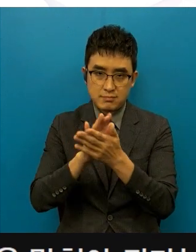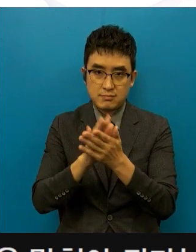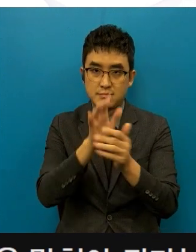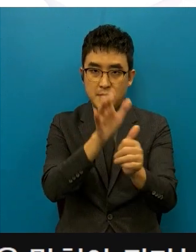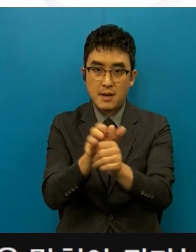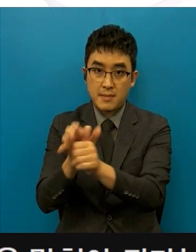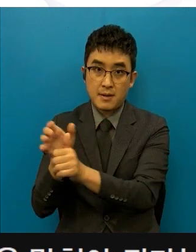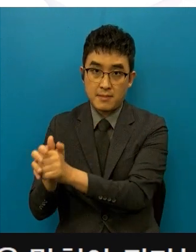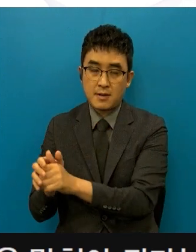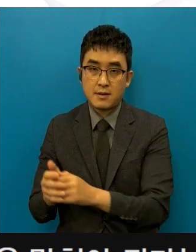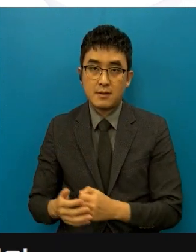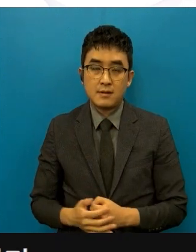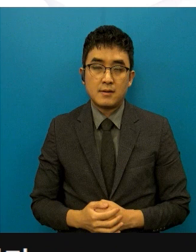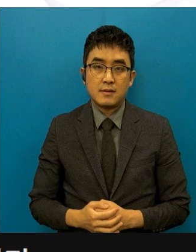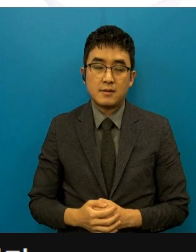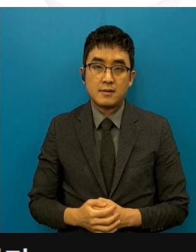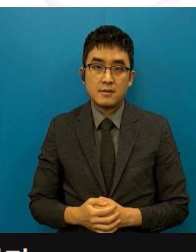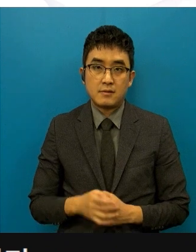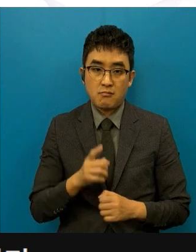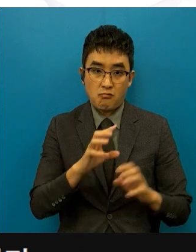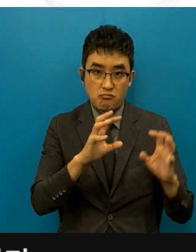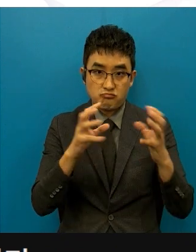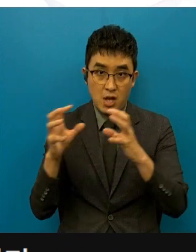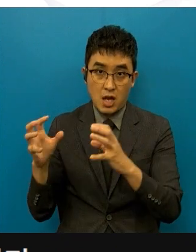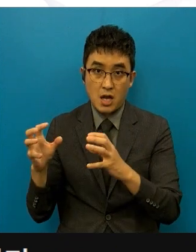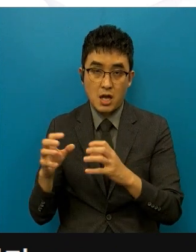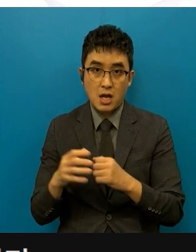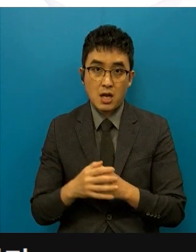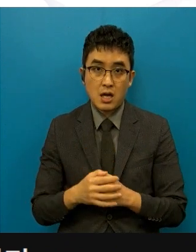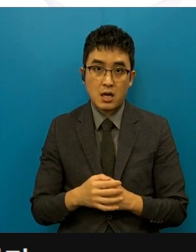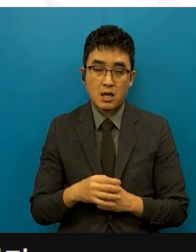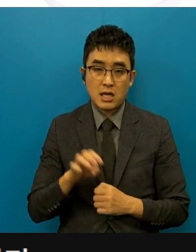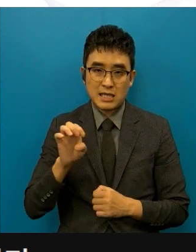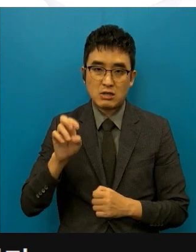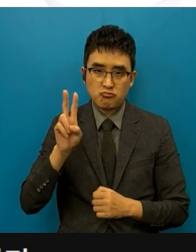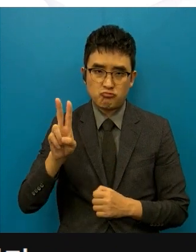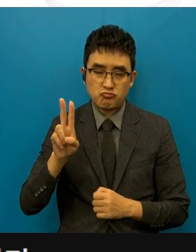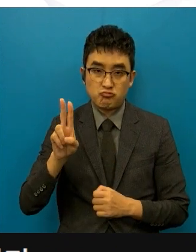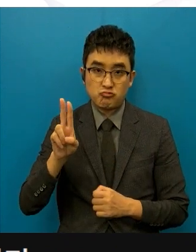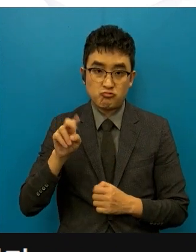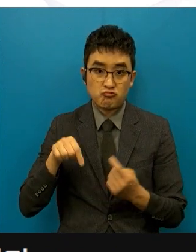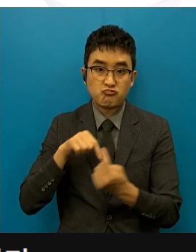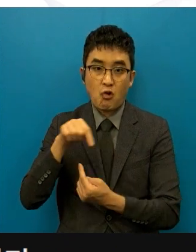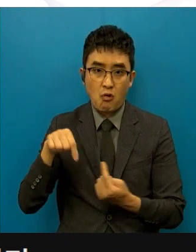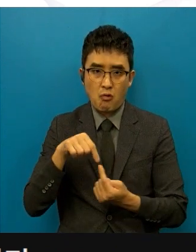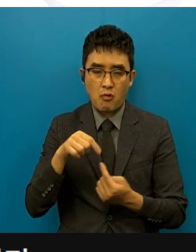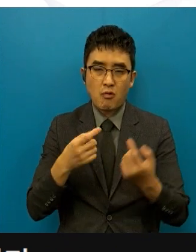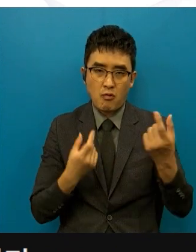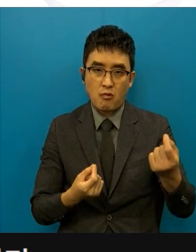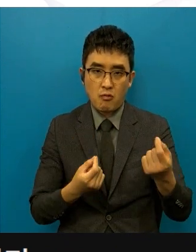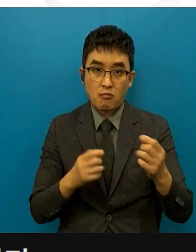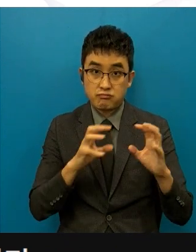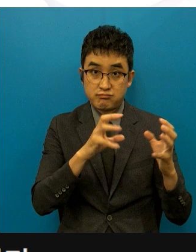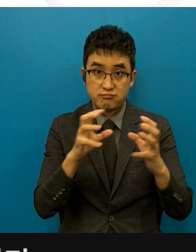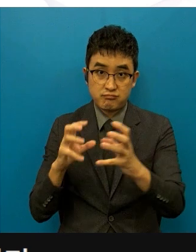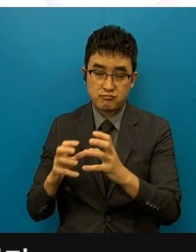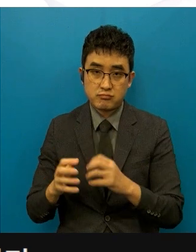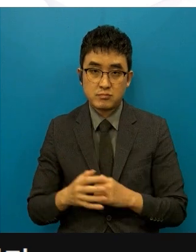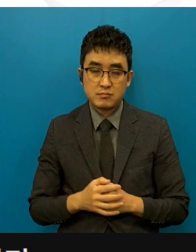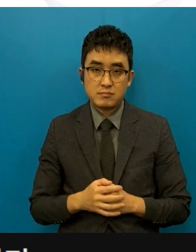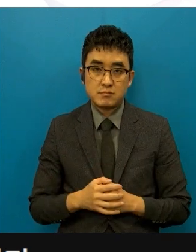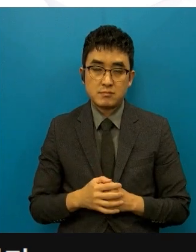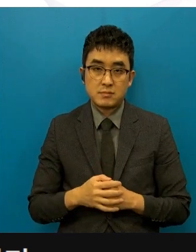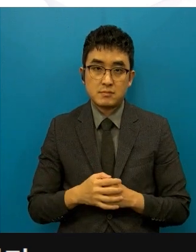Union. Under EU law, healthcare is an area where member states have not transferred their powers to the